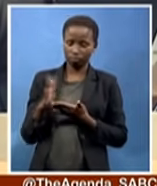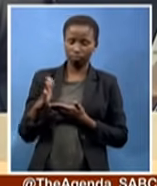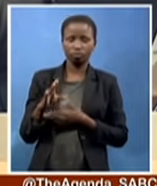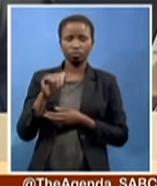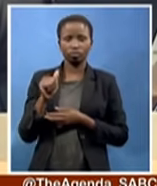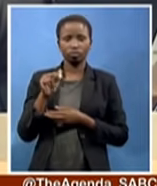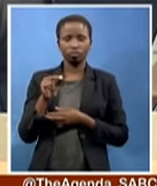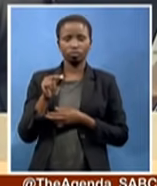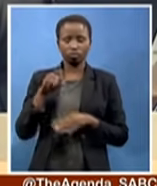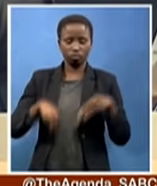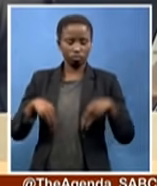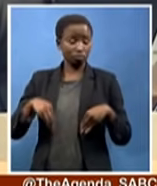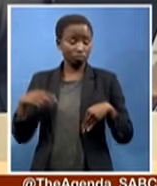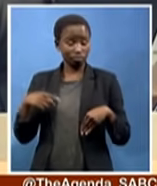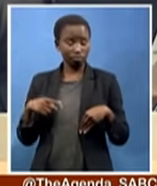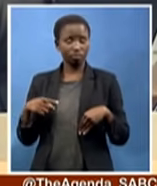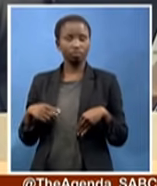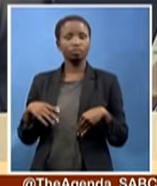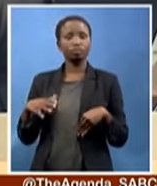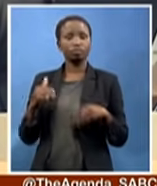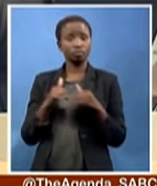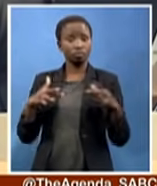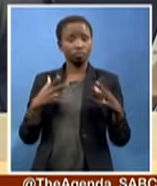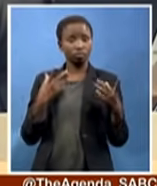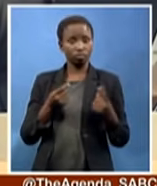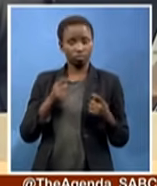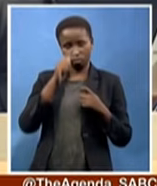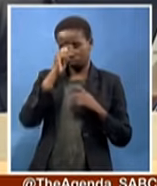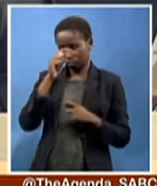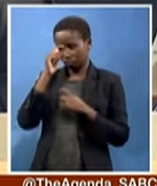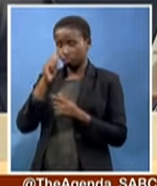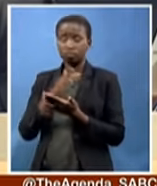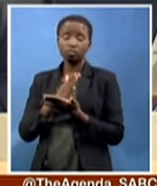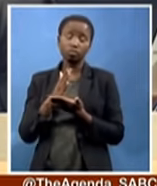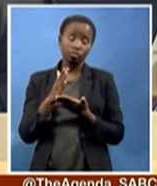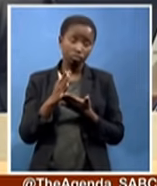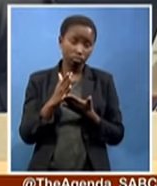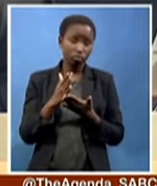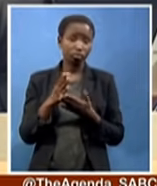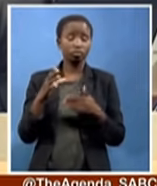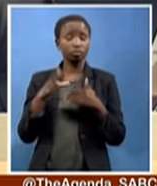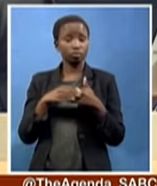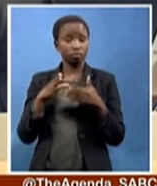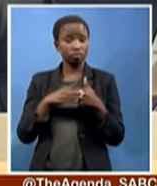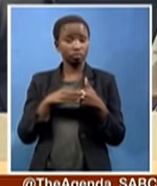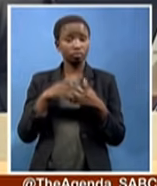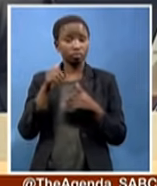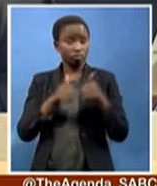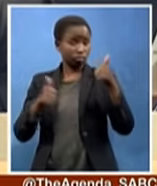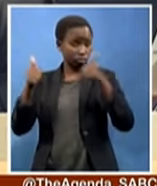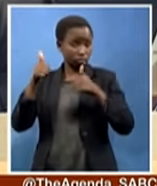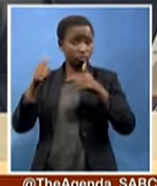to which some ANC leaders and members were advertently and inadvertently